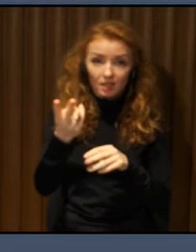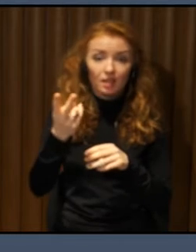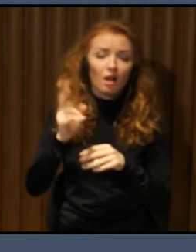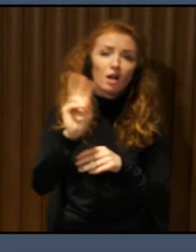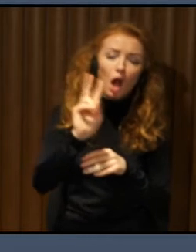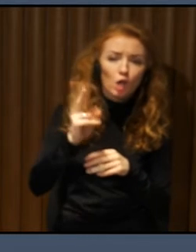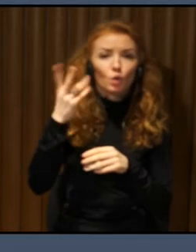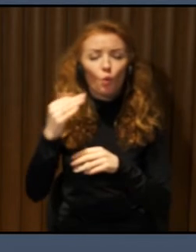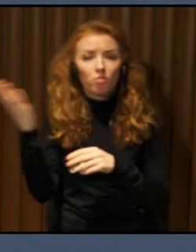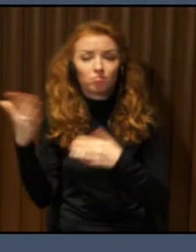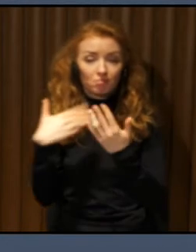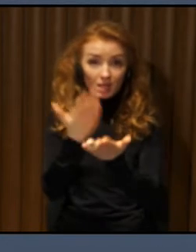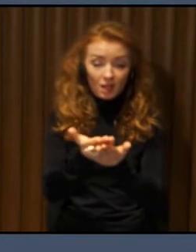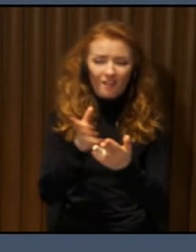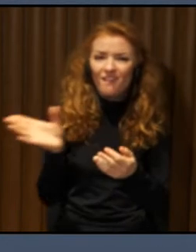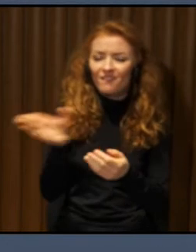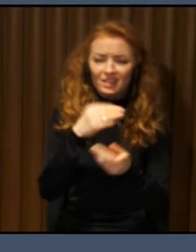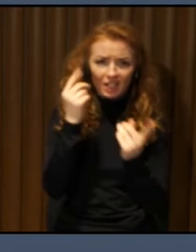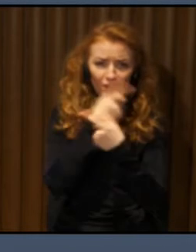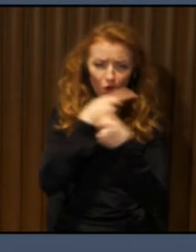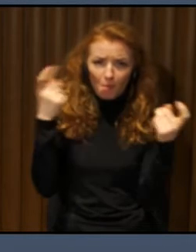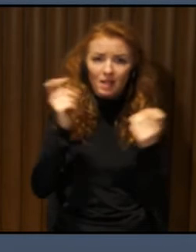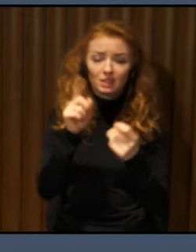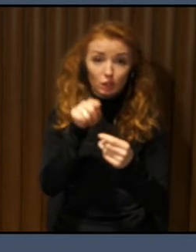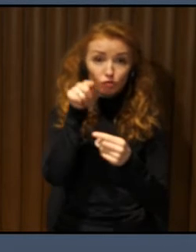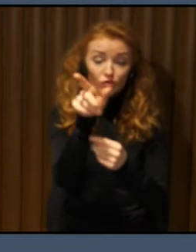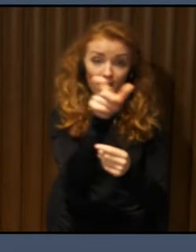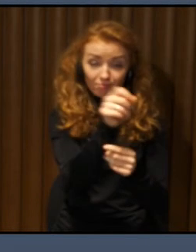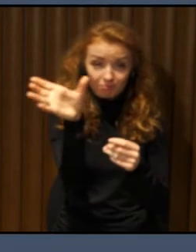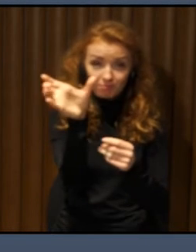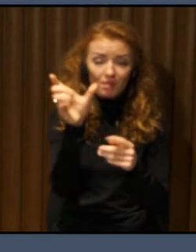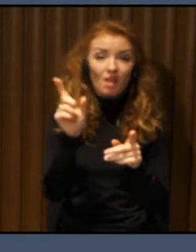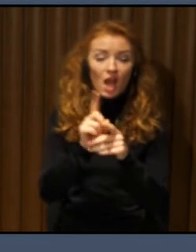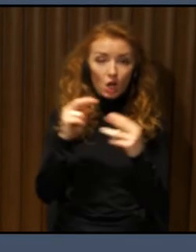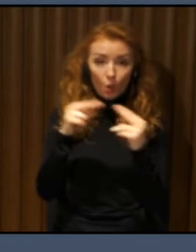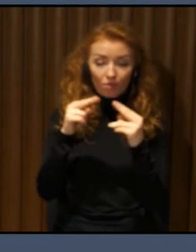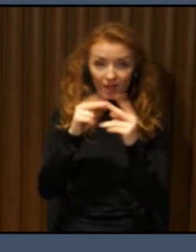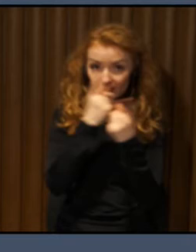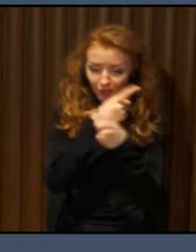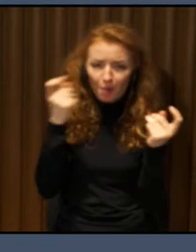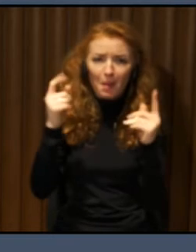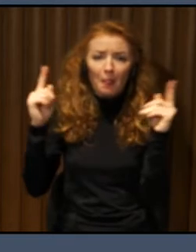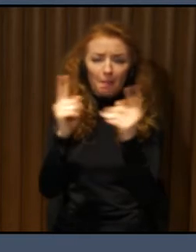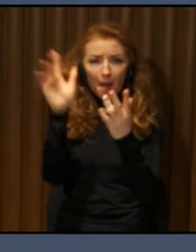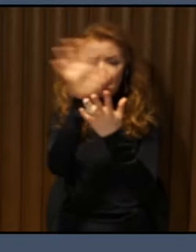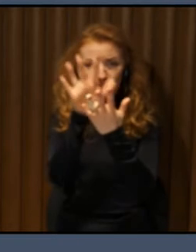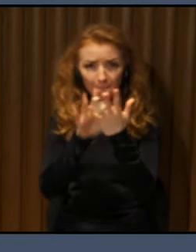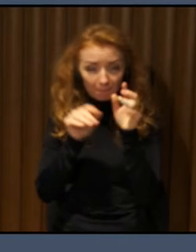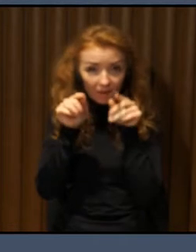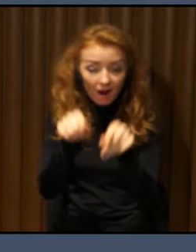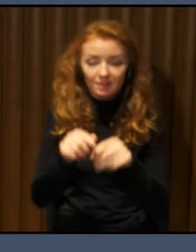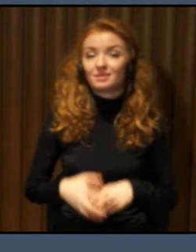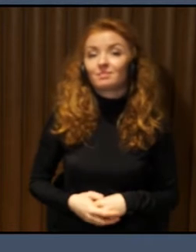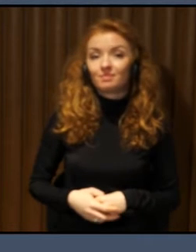all the information. So we have the contact info, description. We also tag these